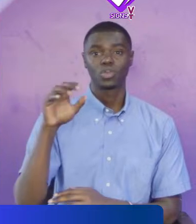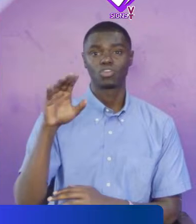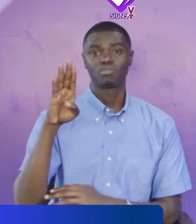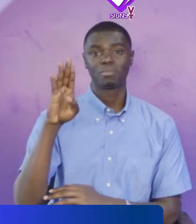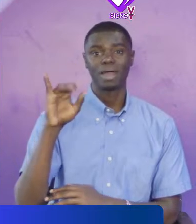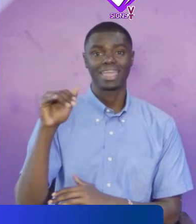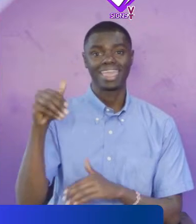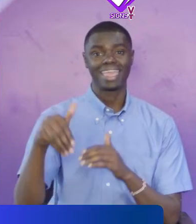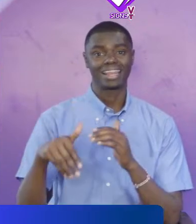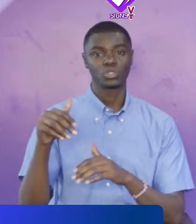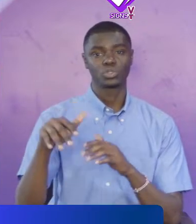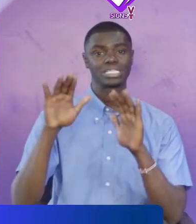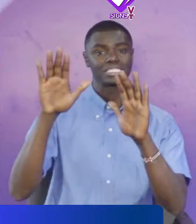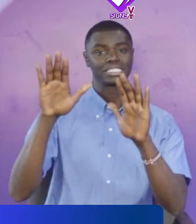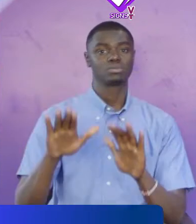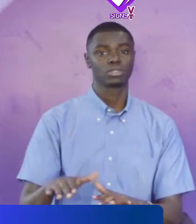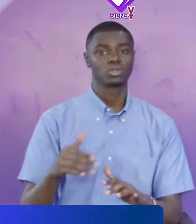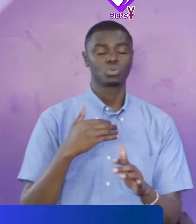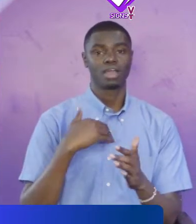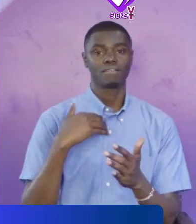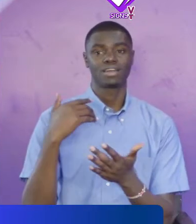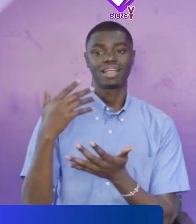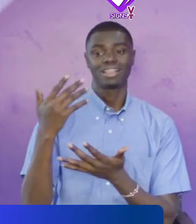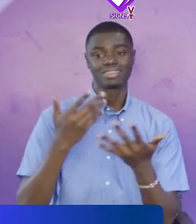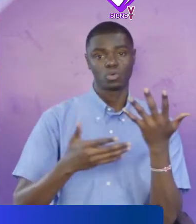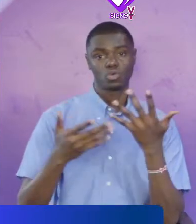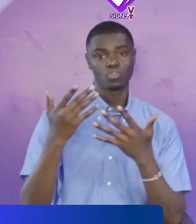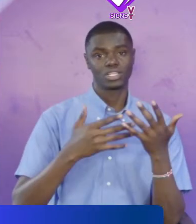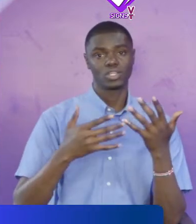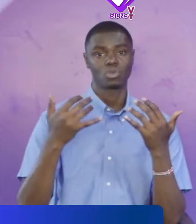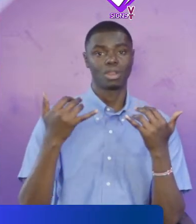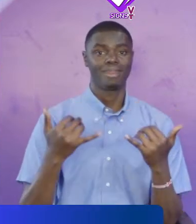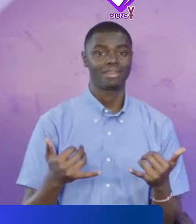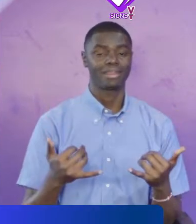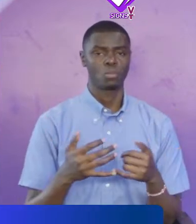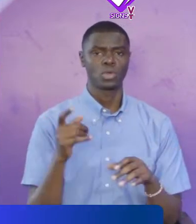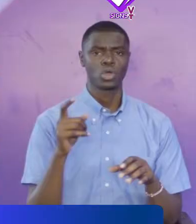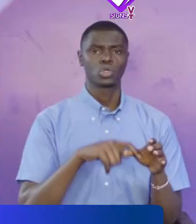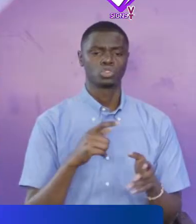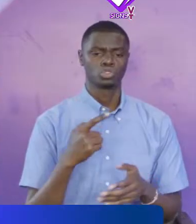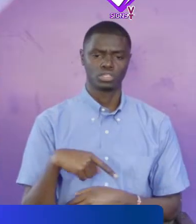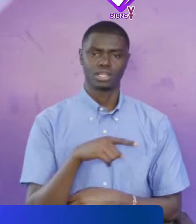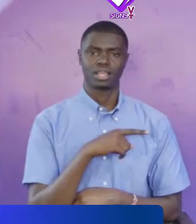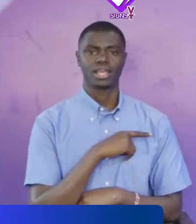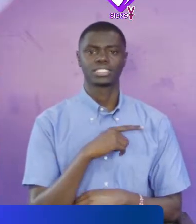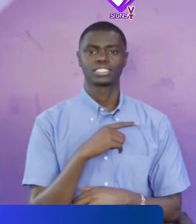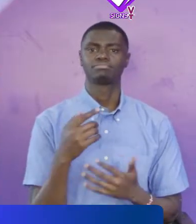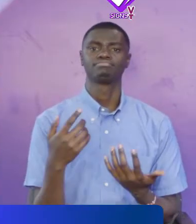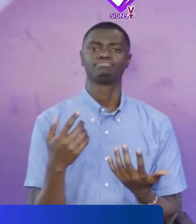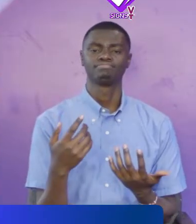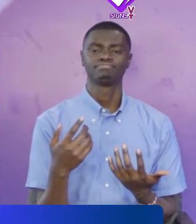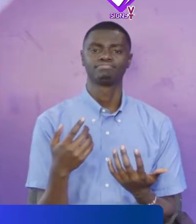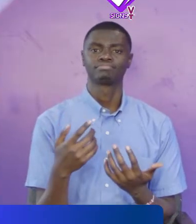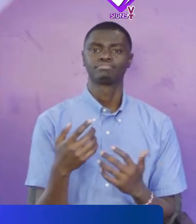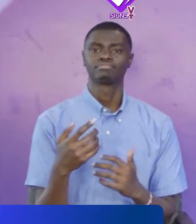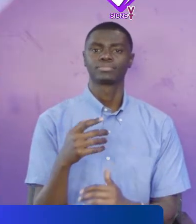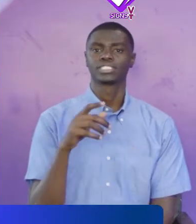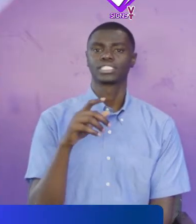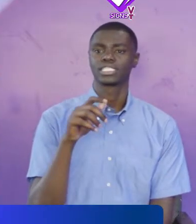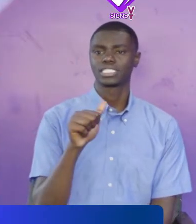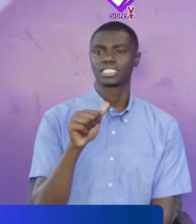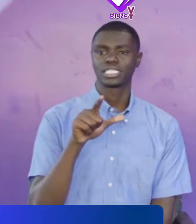and it is very important that we have this conversation right about now. And joining us to have that conversation is none other than Mr.